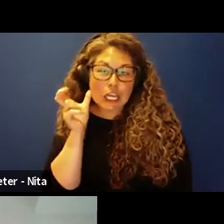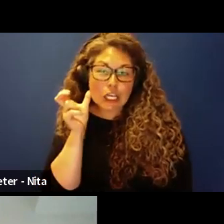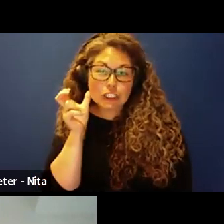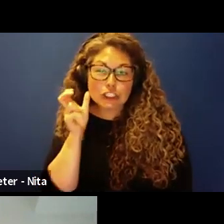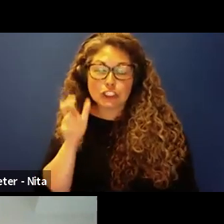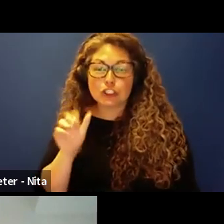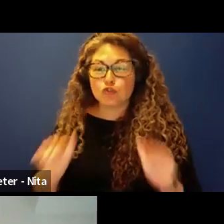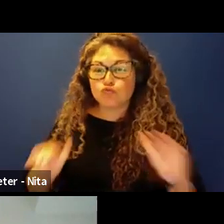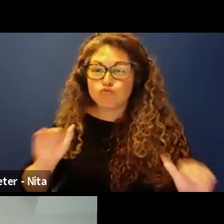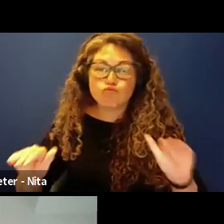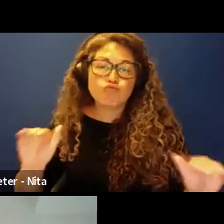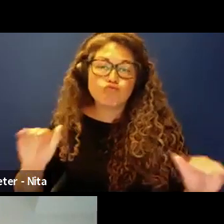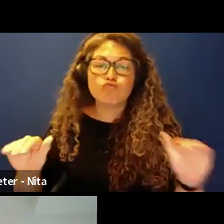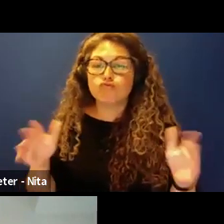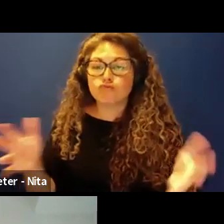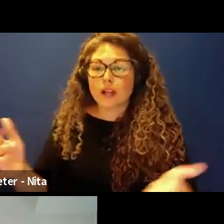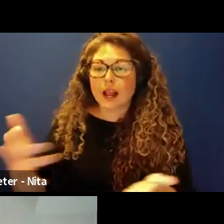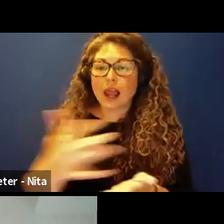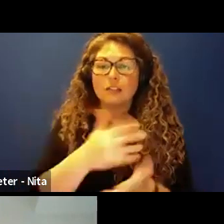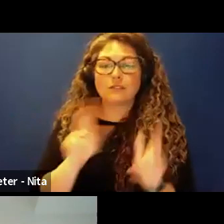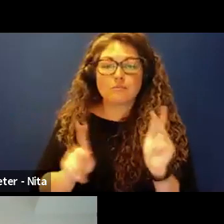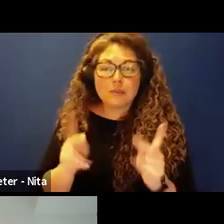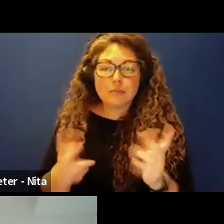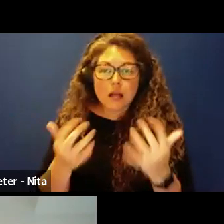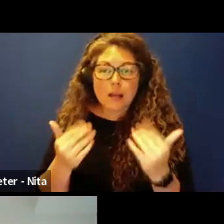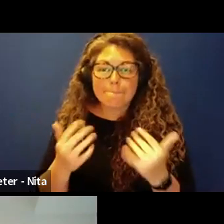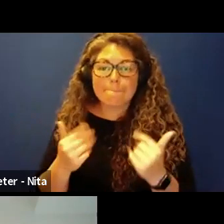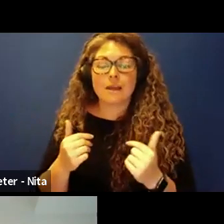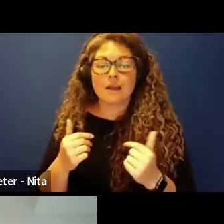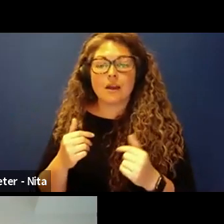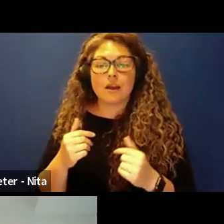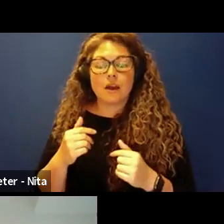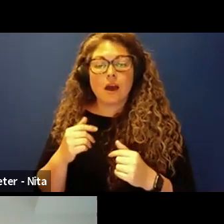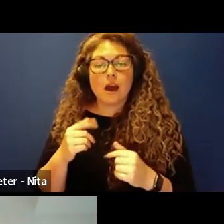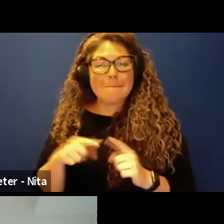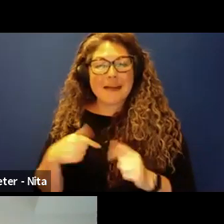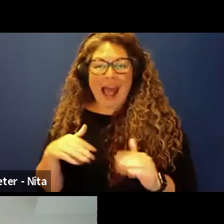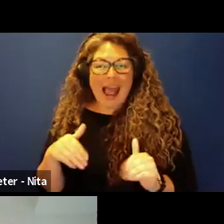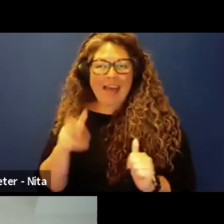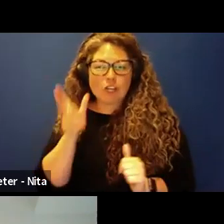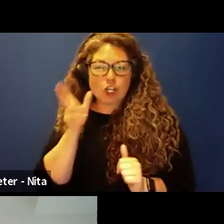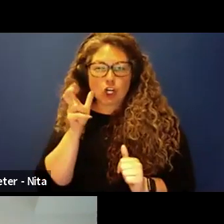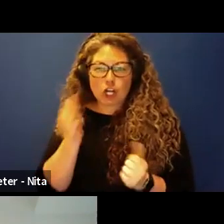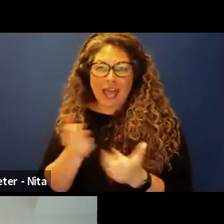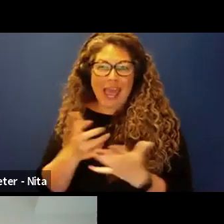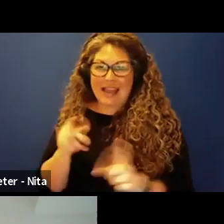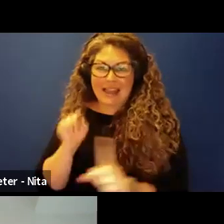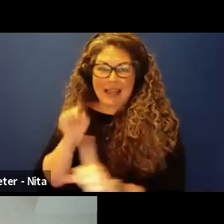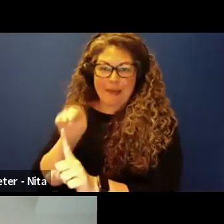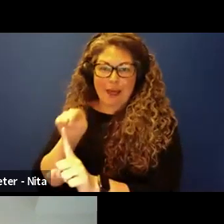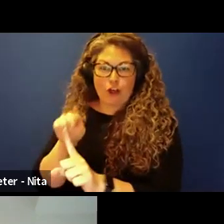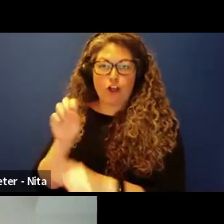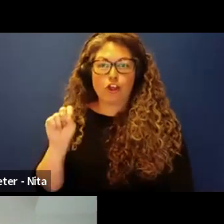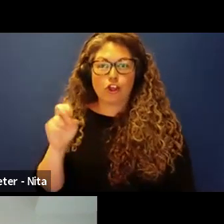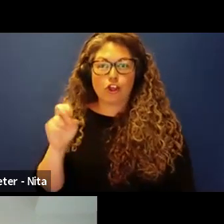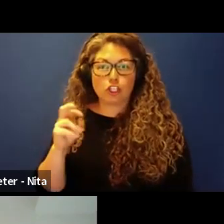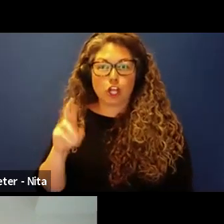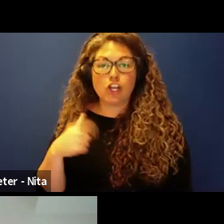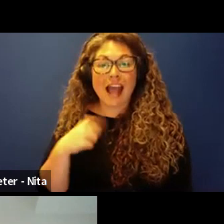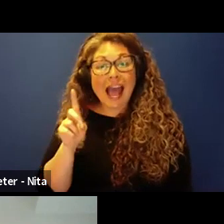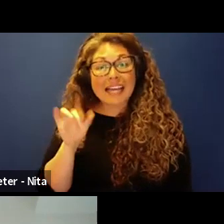those persons of interest. I haven't heard anything specifically for that men's shelter. I definitely flagged your question up.